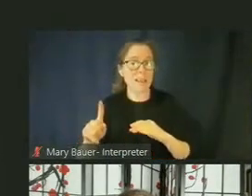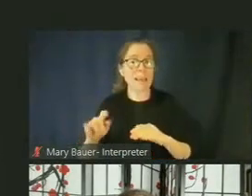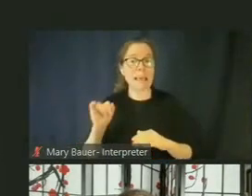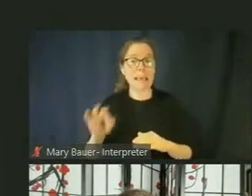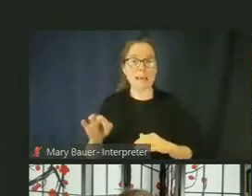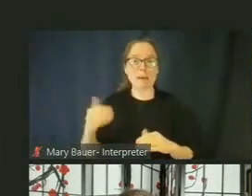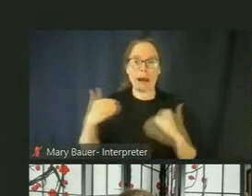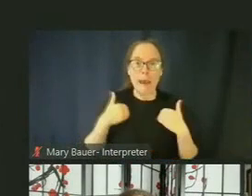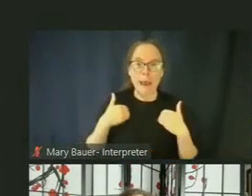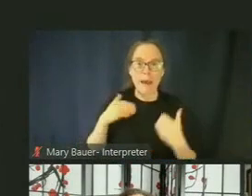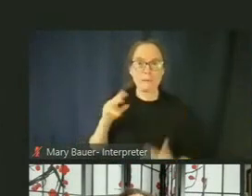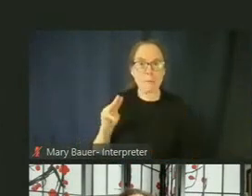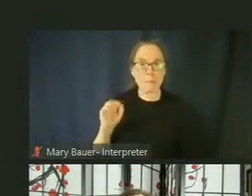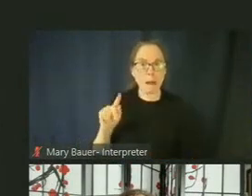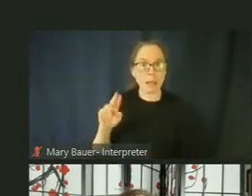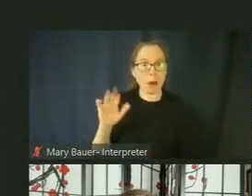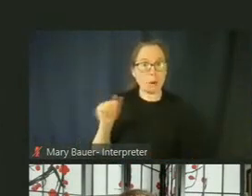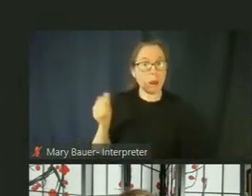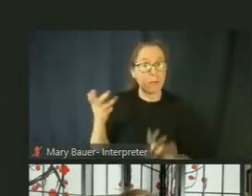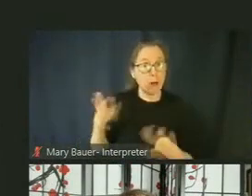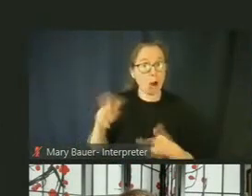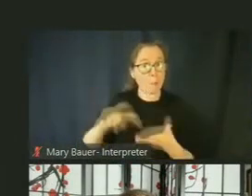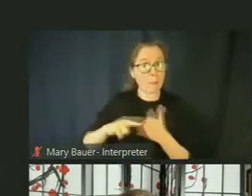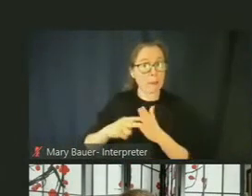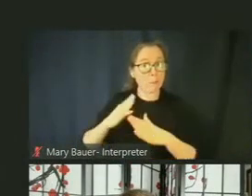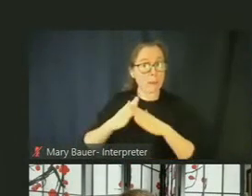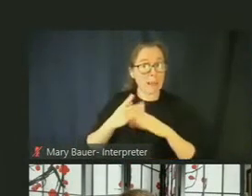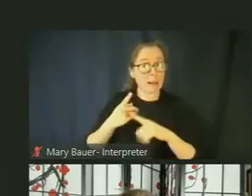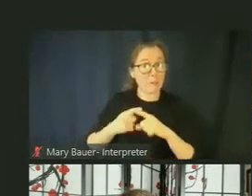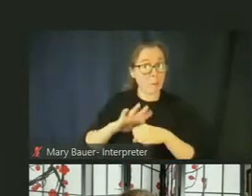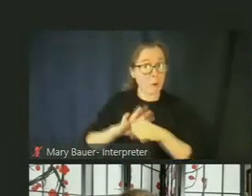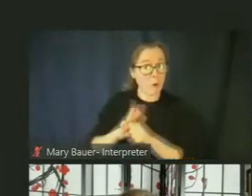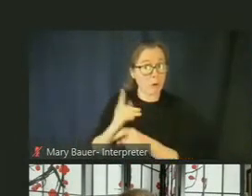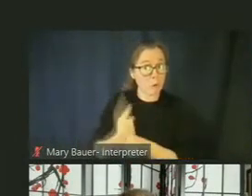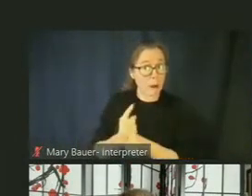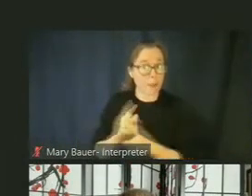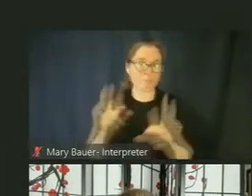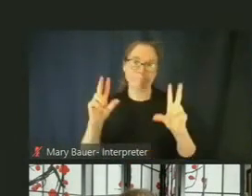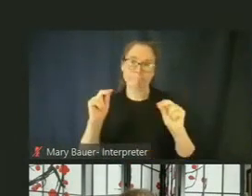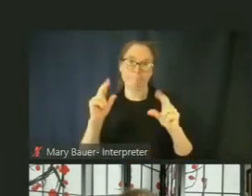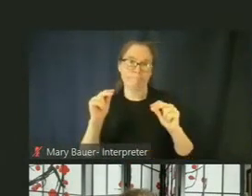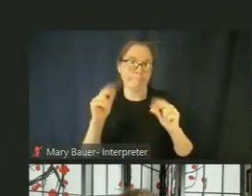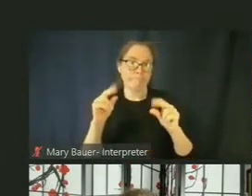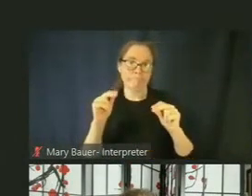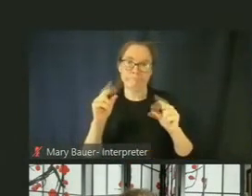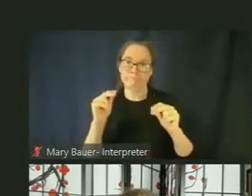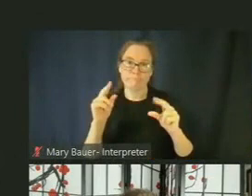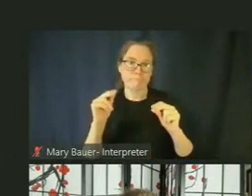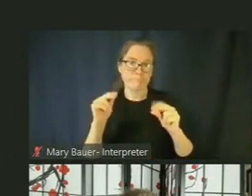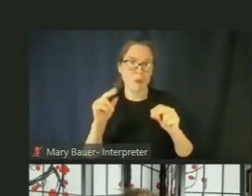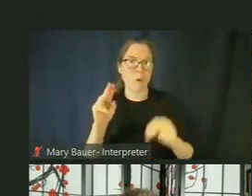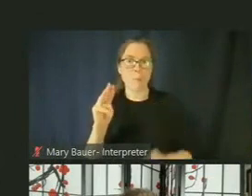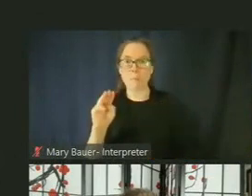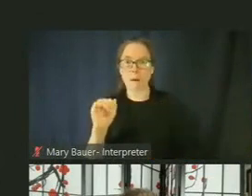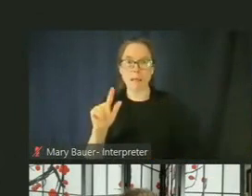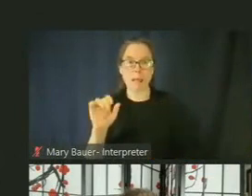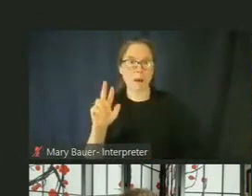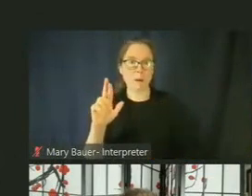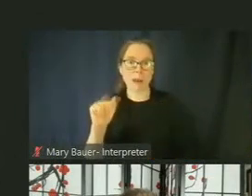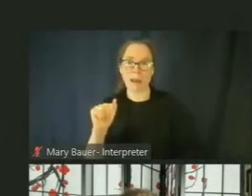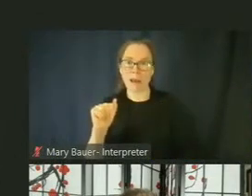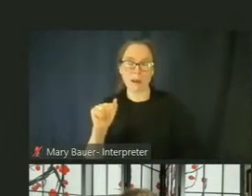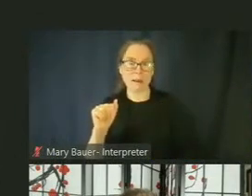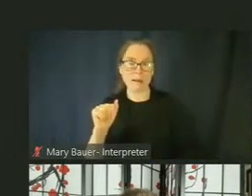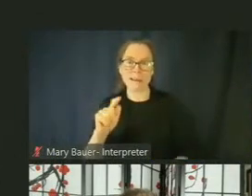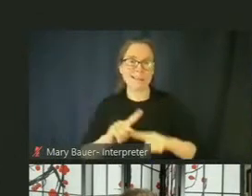that I'm protected from COVID. That's not true. Very different virus. Having malaria does not protect anyone